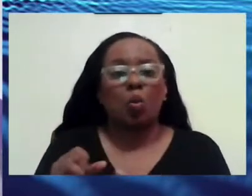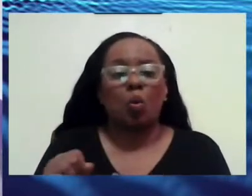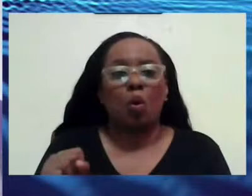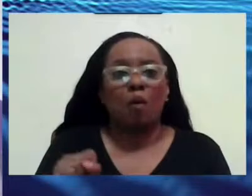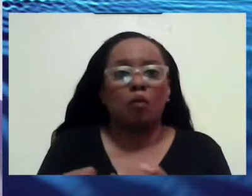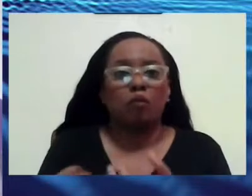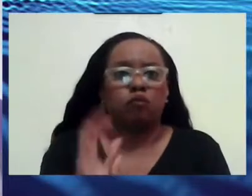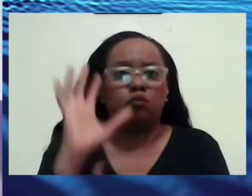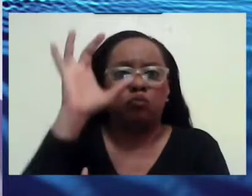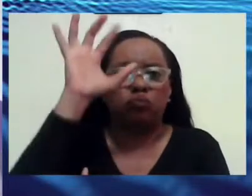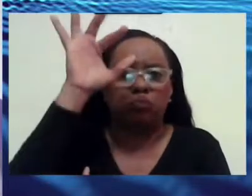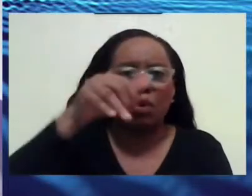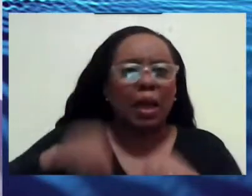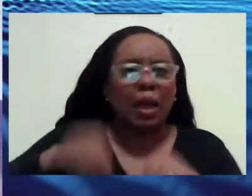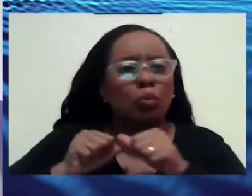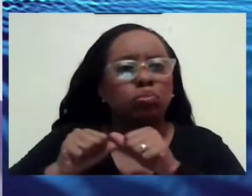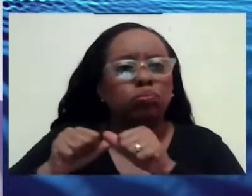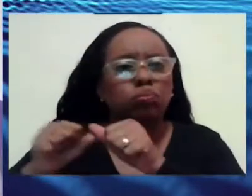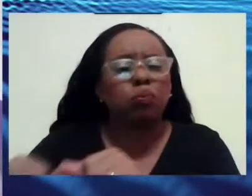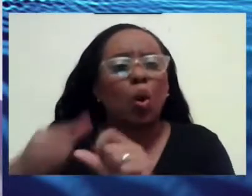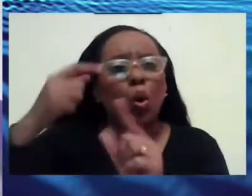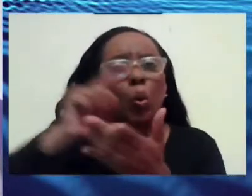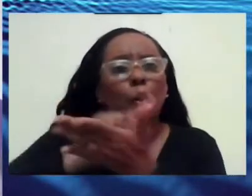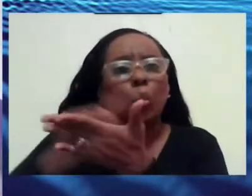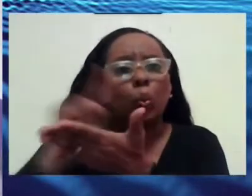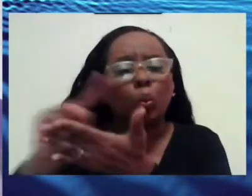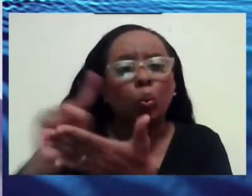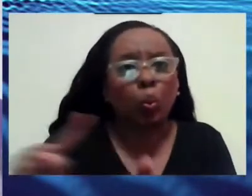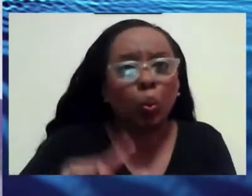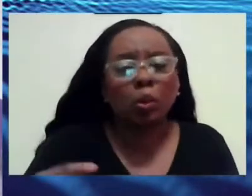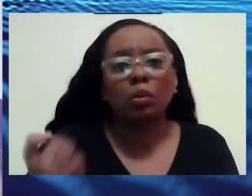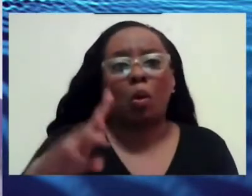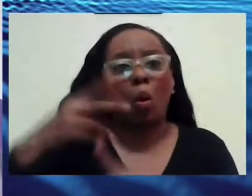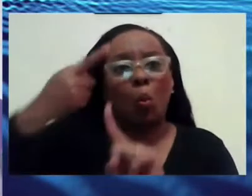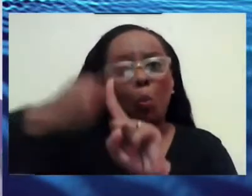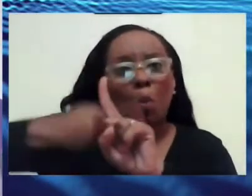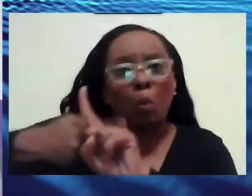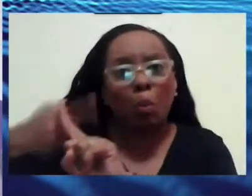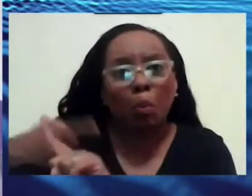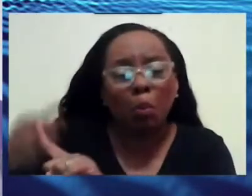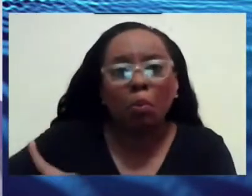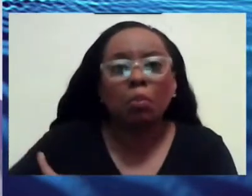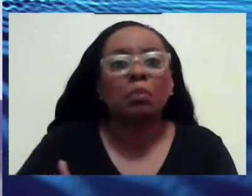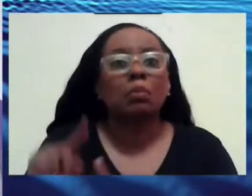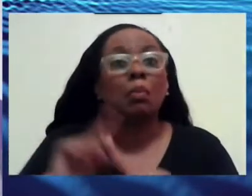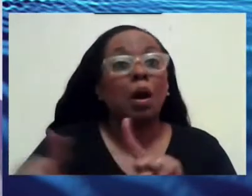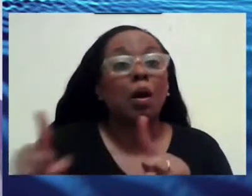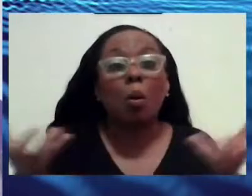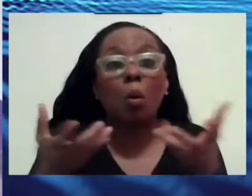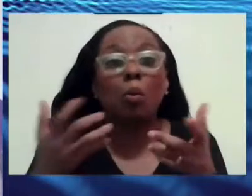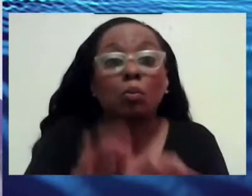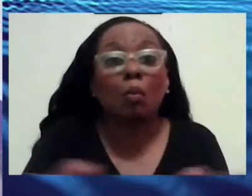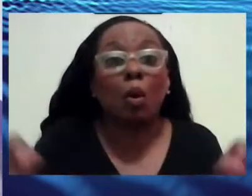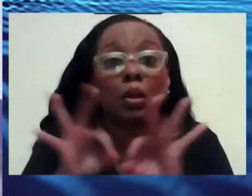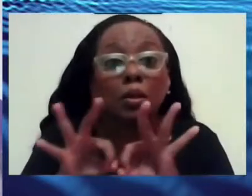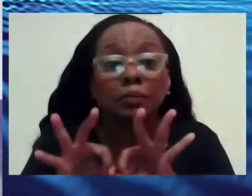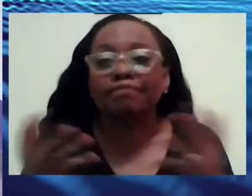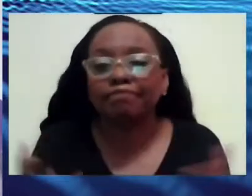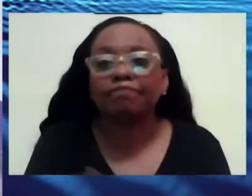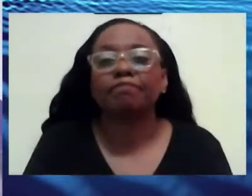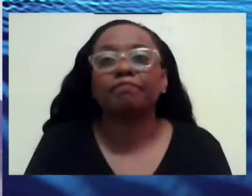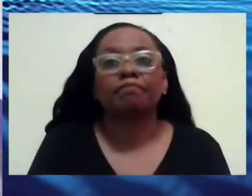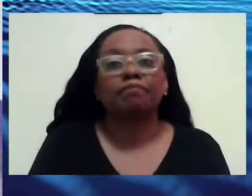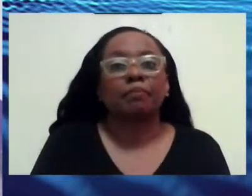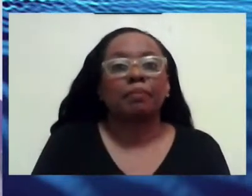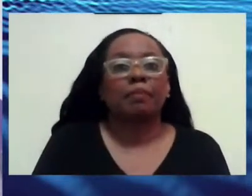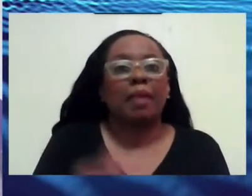weeks or it could be months. And what is important with respect to understanding the needs is that the needs are going to change over time.